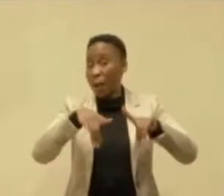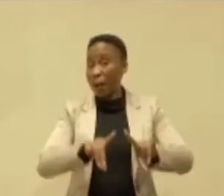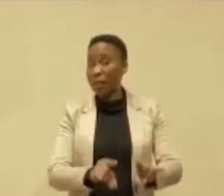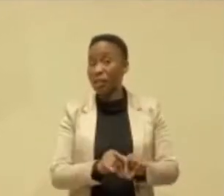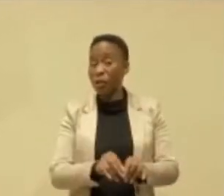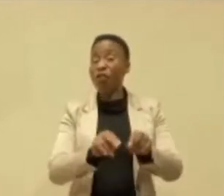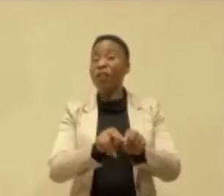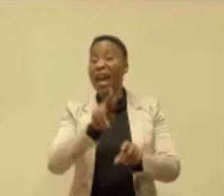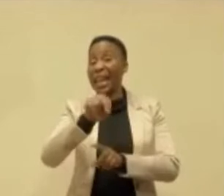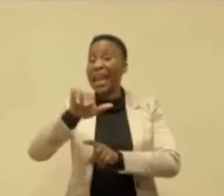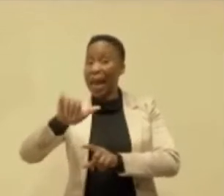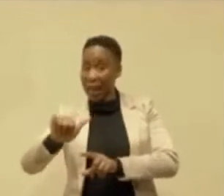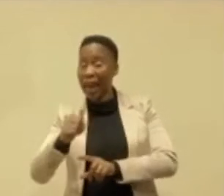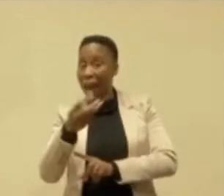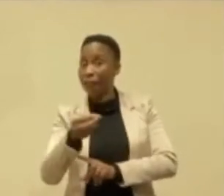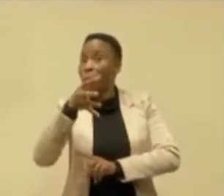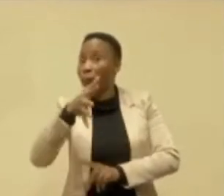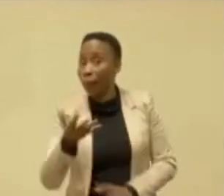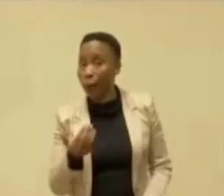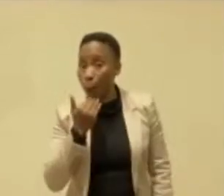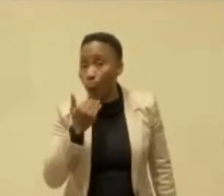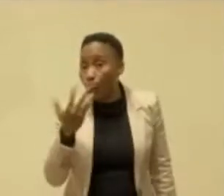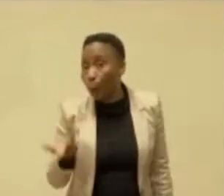national council of provinces